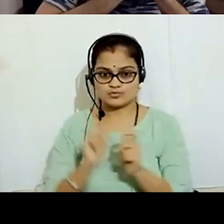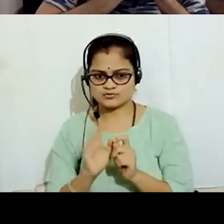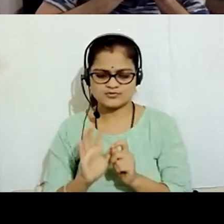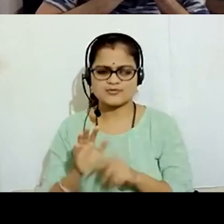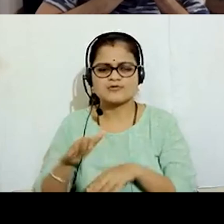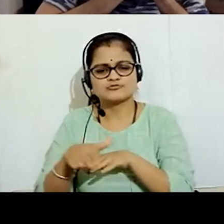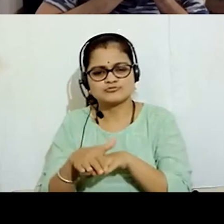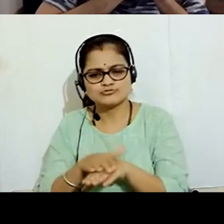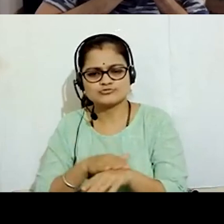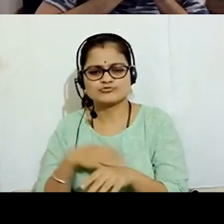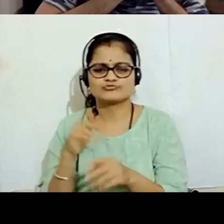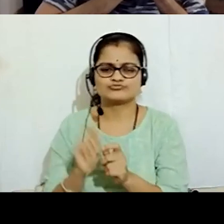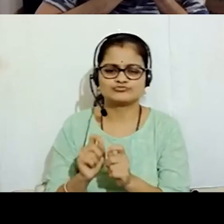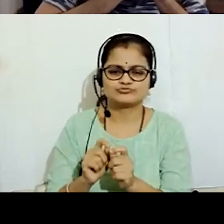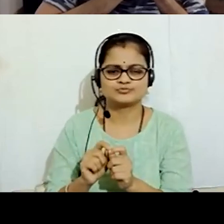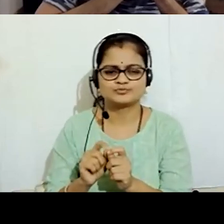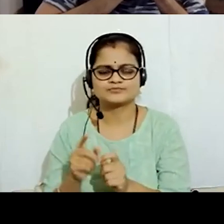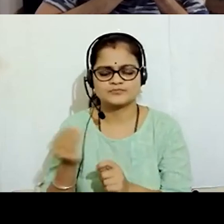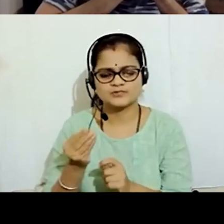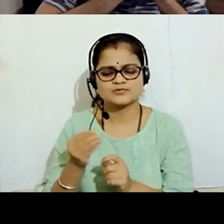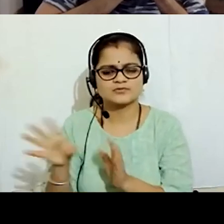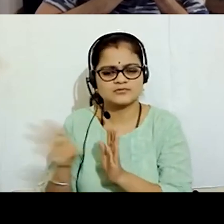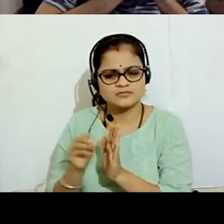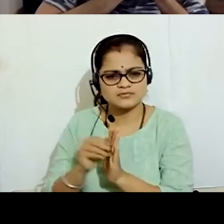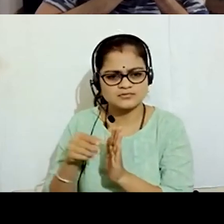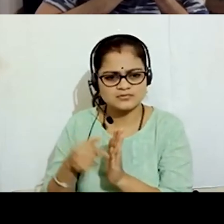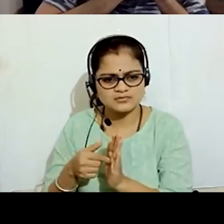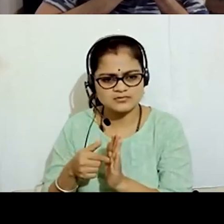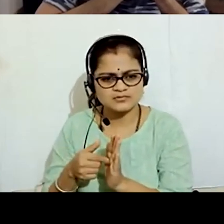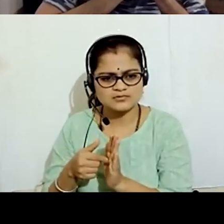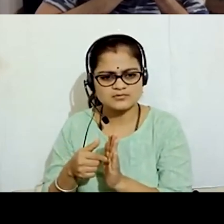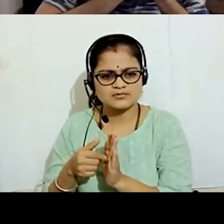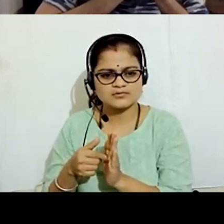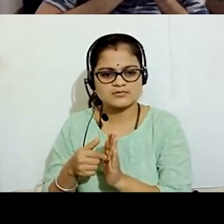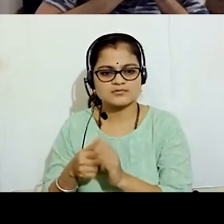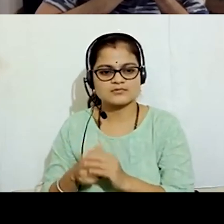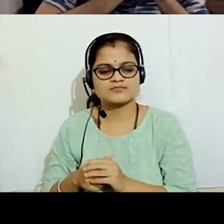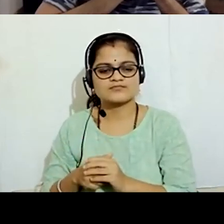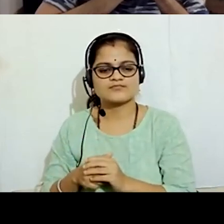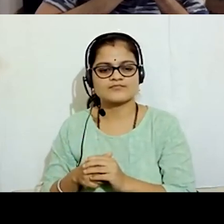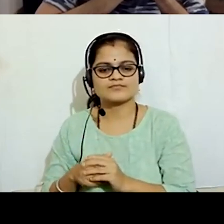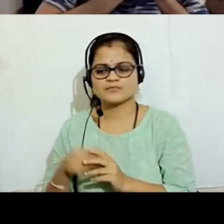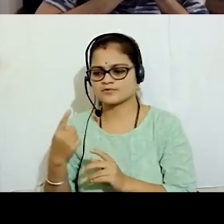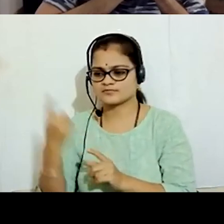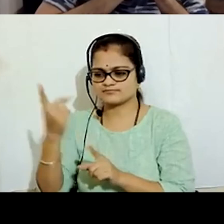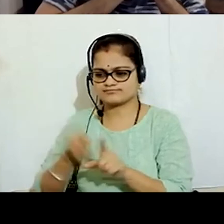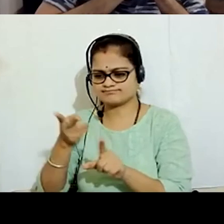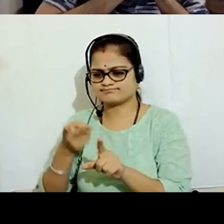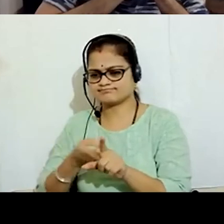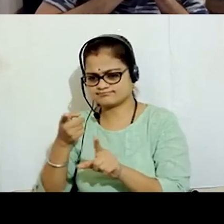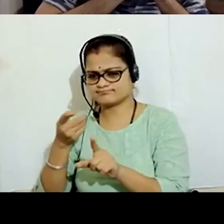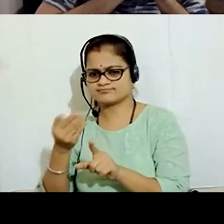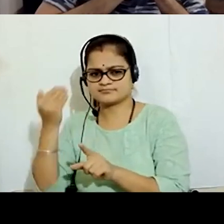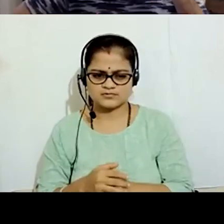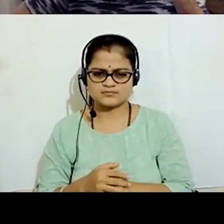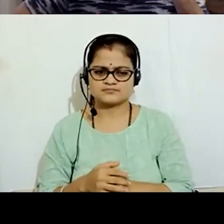process. But a couple of sounds that I managed to get over the, in the last year or two was, I'm just going to play you a snippet if